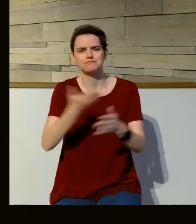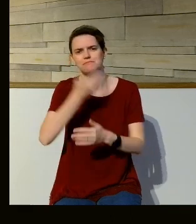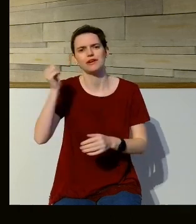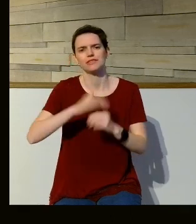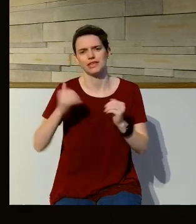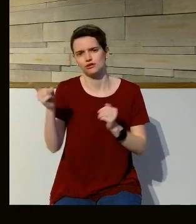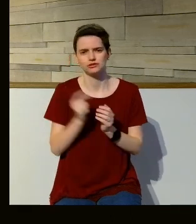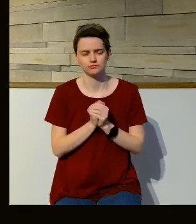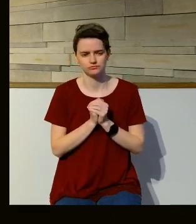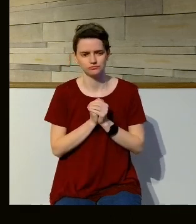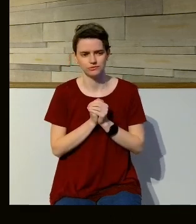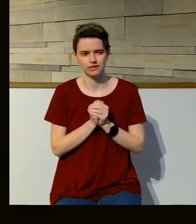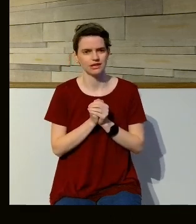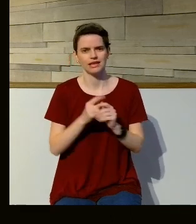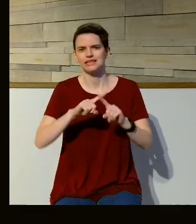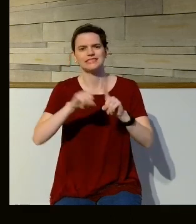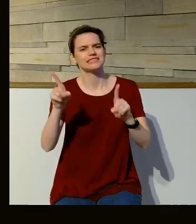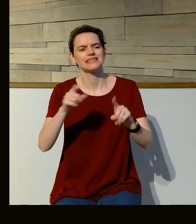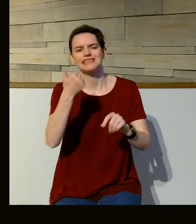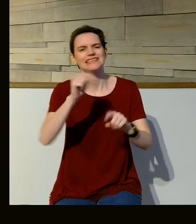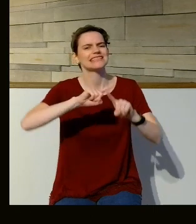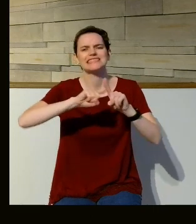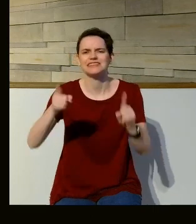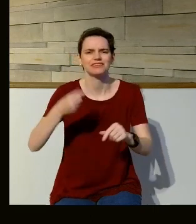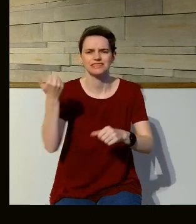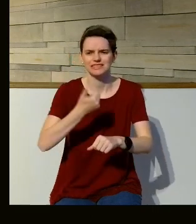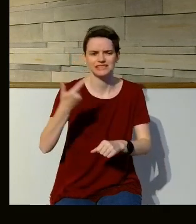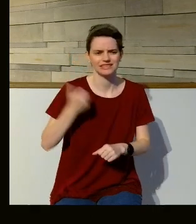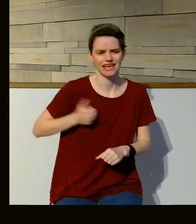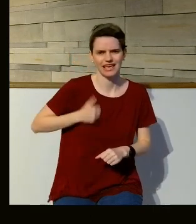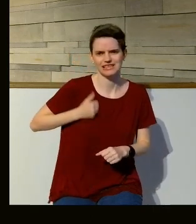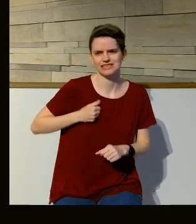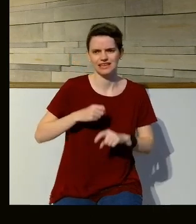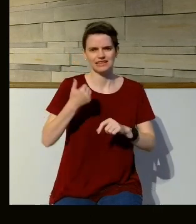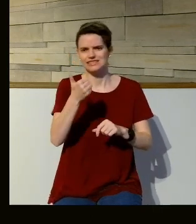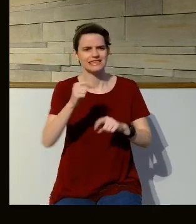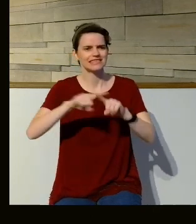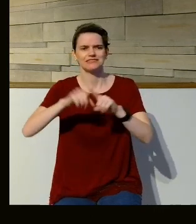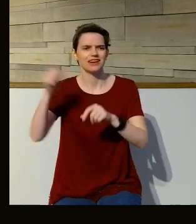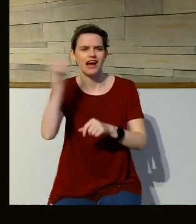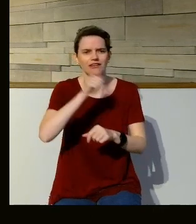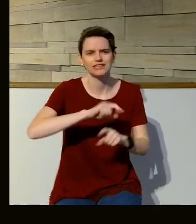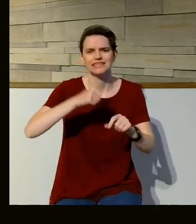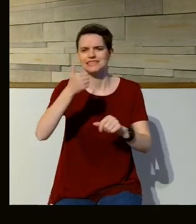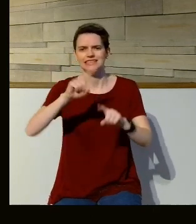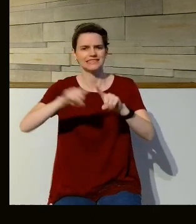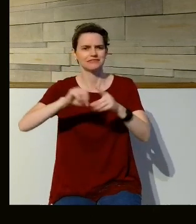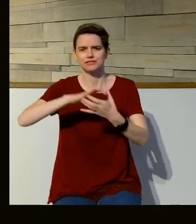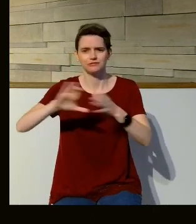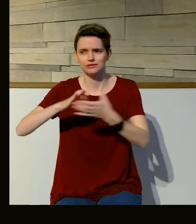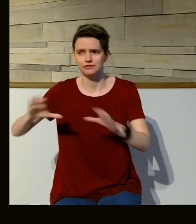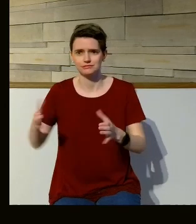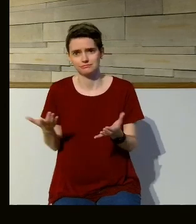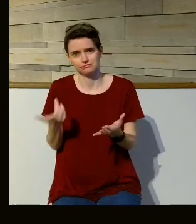right? He was in 10 different gangs, addicted to 10 different types of drugs, had 10 bottles of alcohol at his house, going through 10 different divorces,